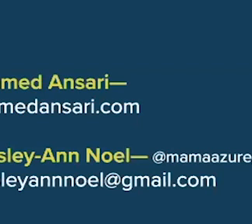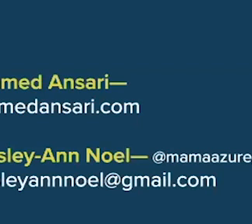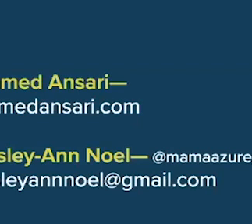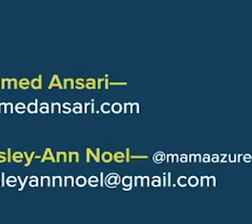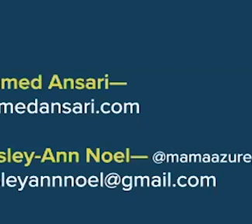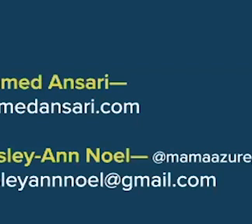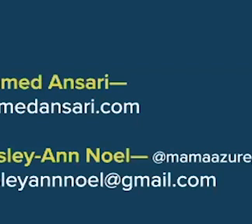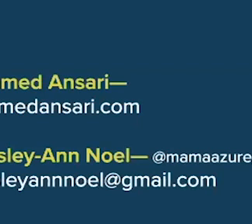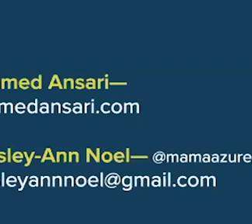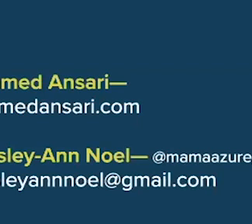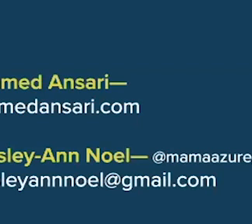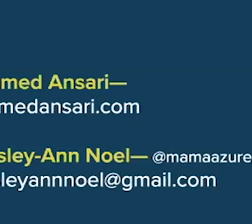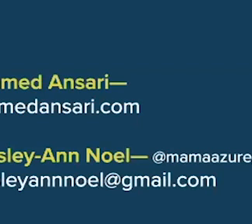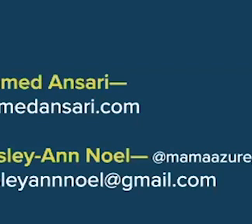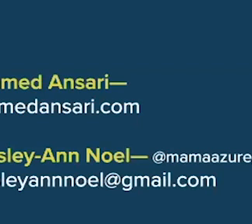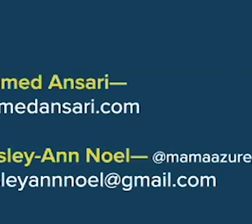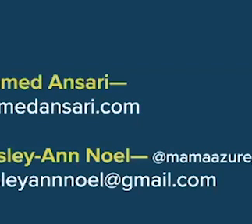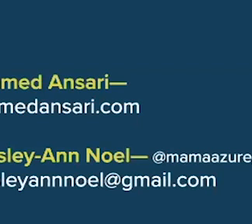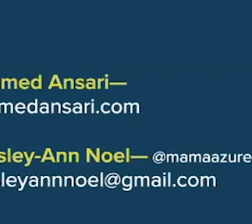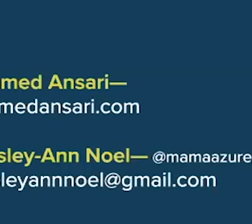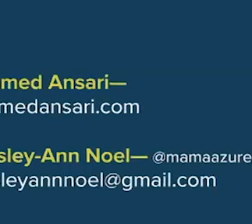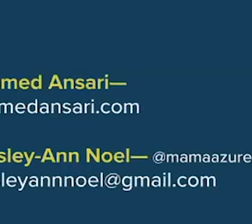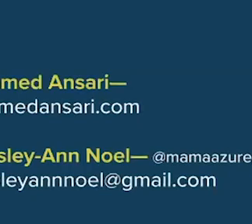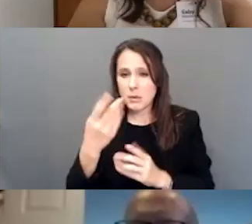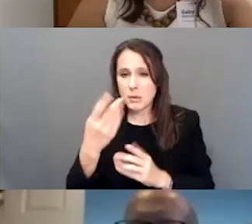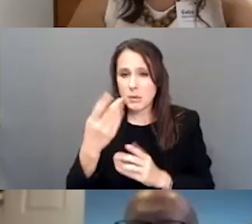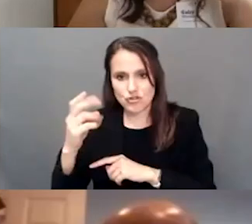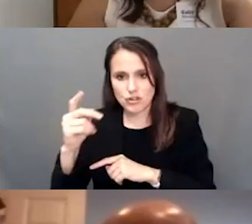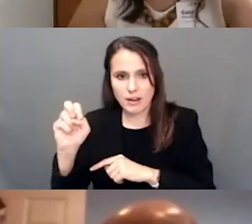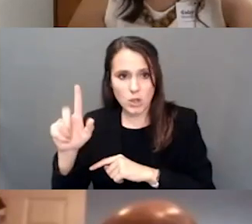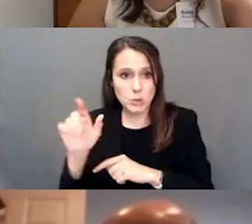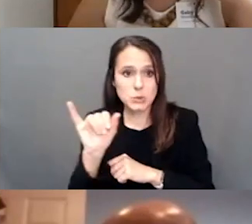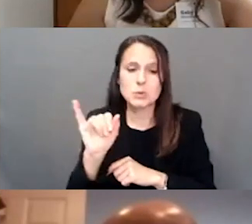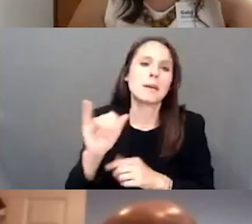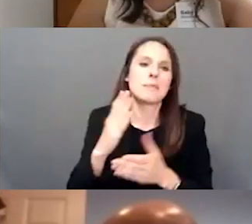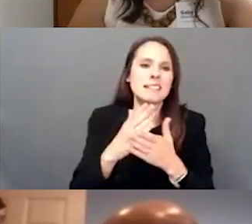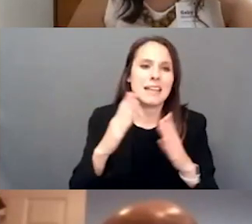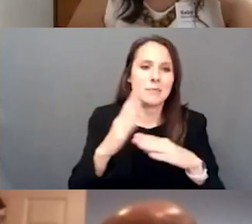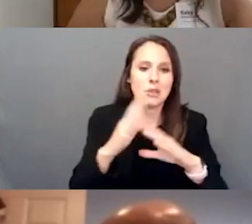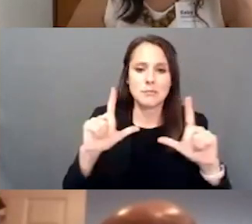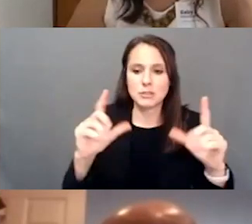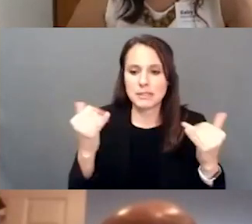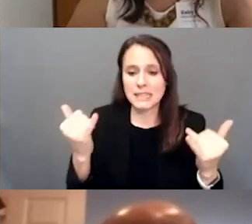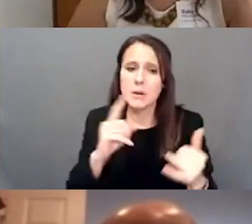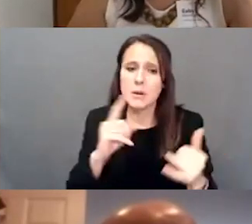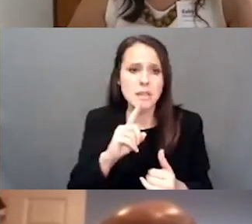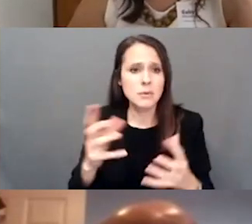that in the Slack channel as well. So I'm gonna stop sharing here. And I really want